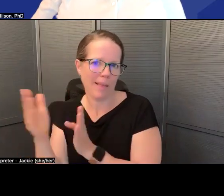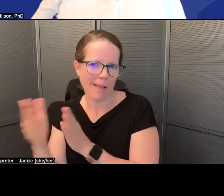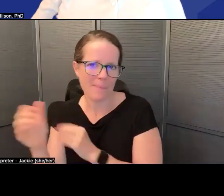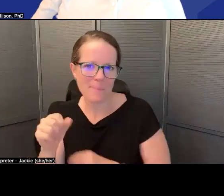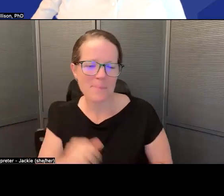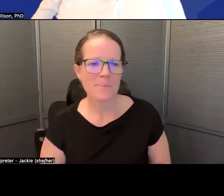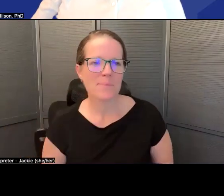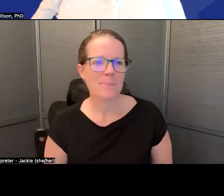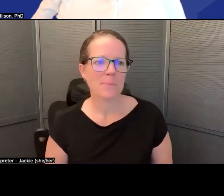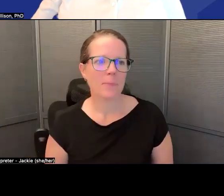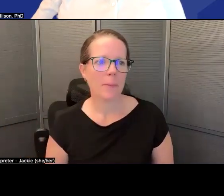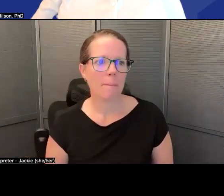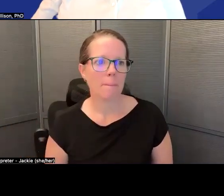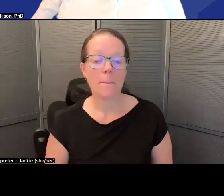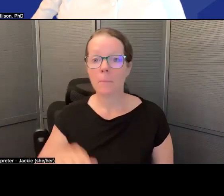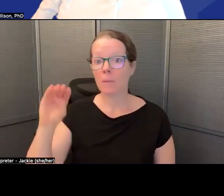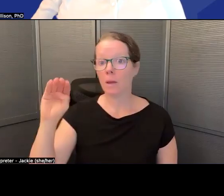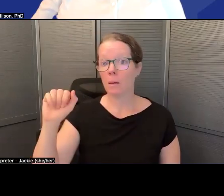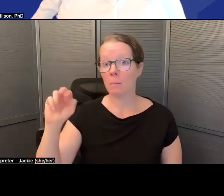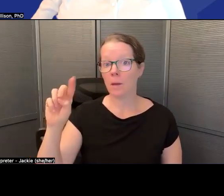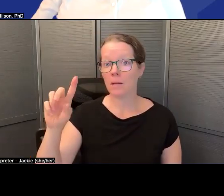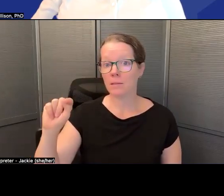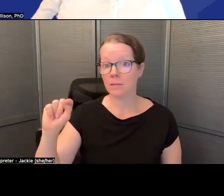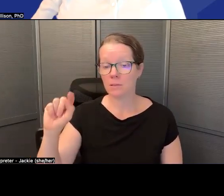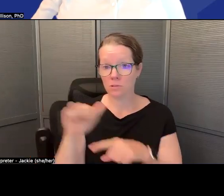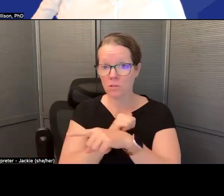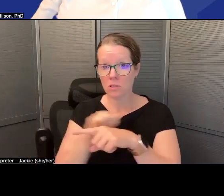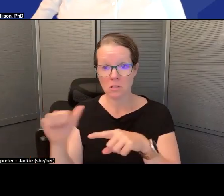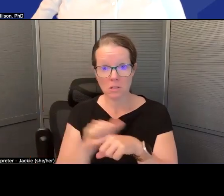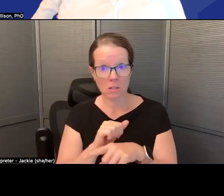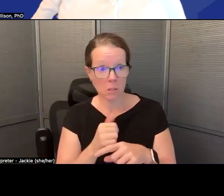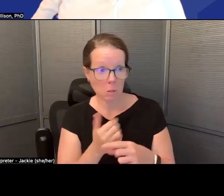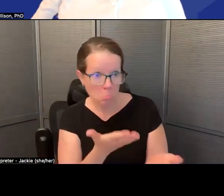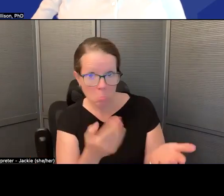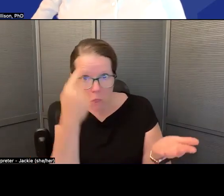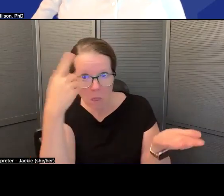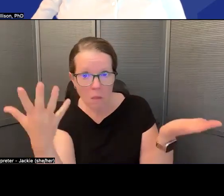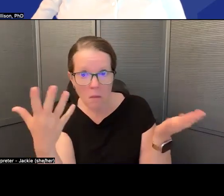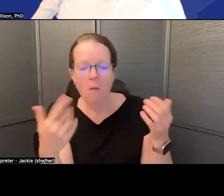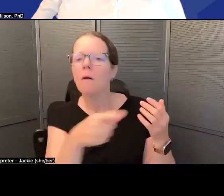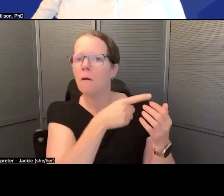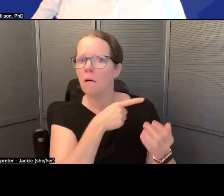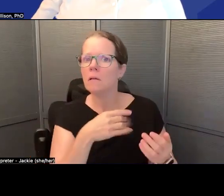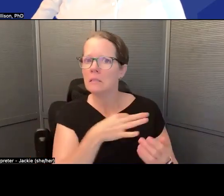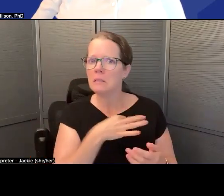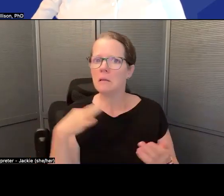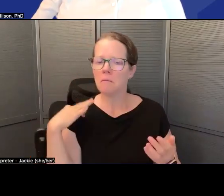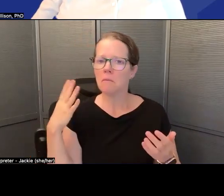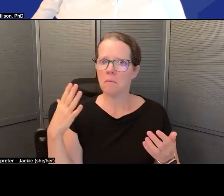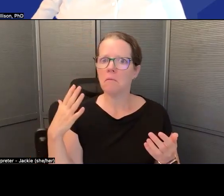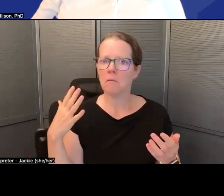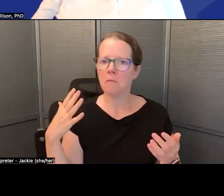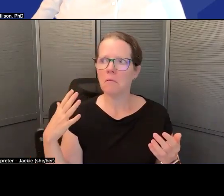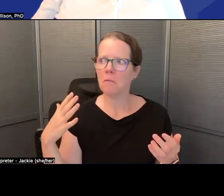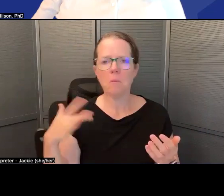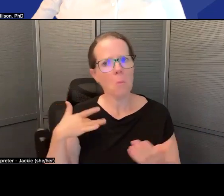Regarding the MAN training, they perceived it as helpful and good, but also some considered it overwhelming, hard to